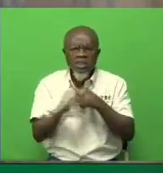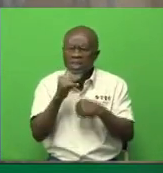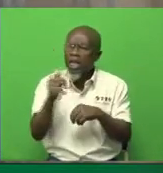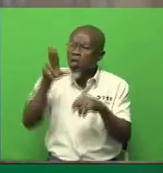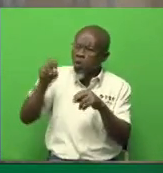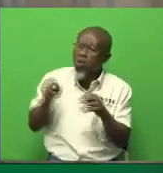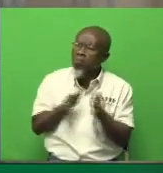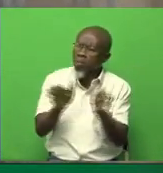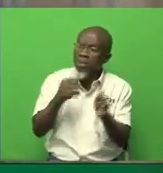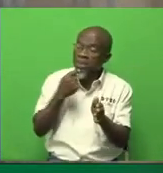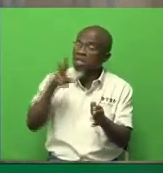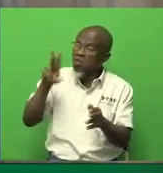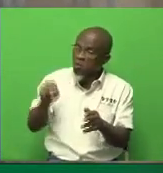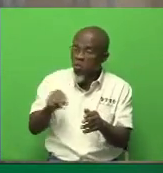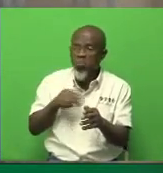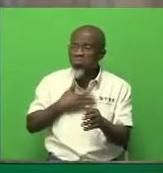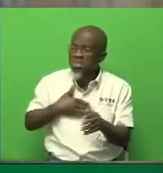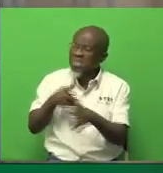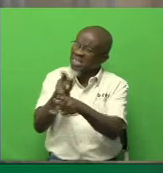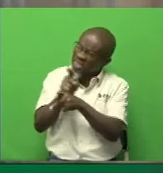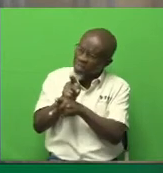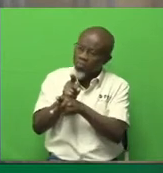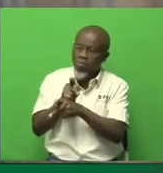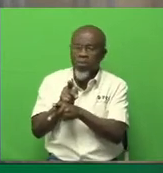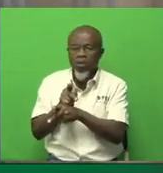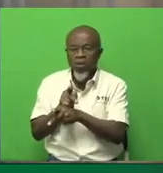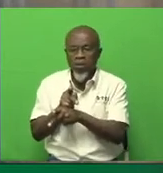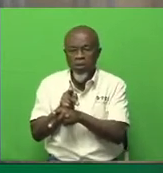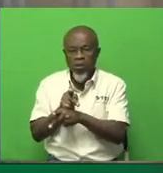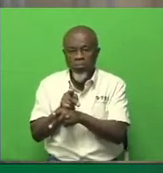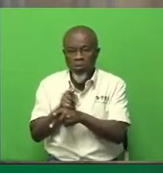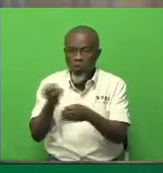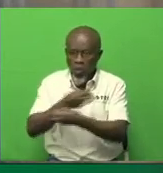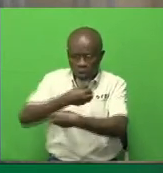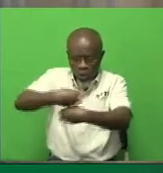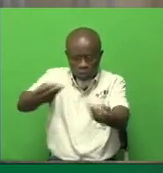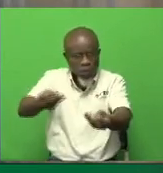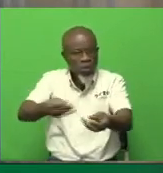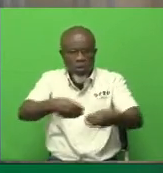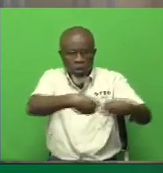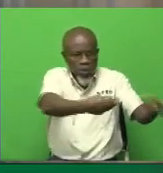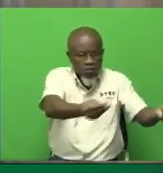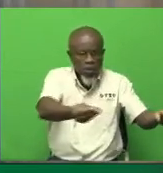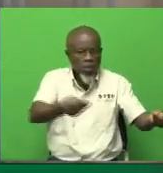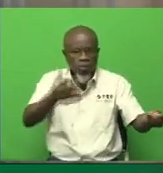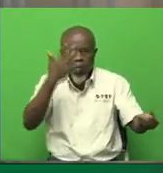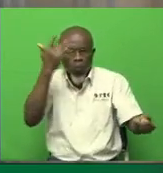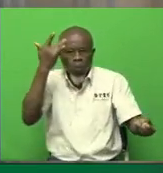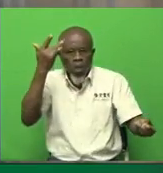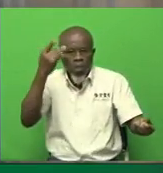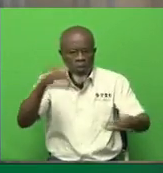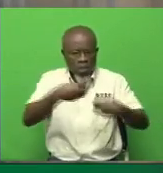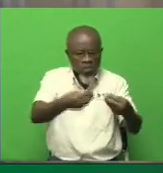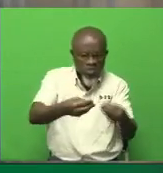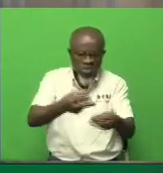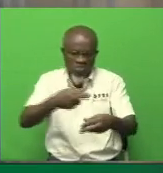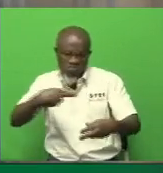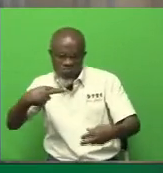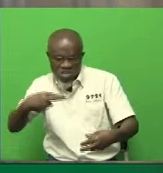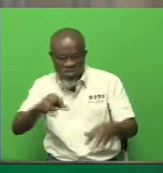given away so they can see they took it out so they could sell cheaply to their friends family and